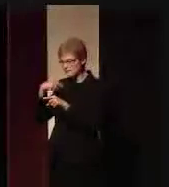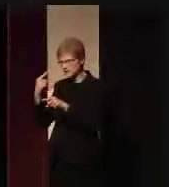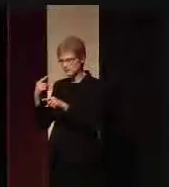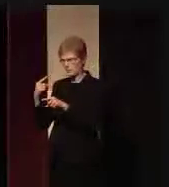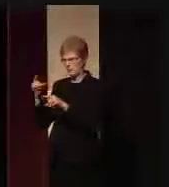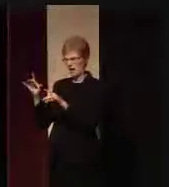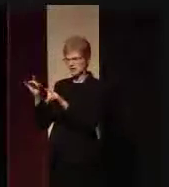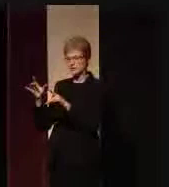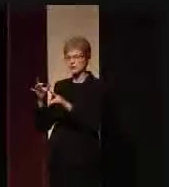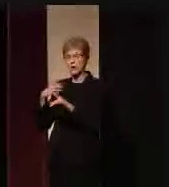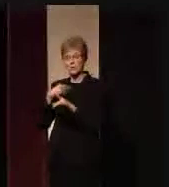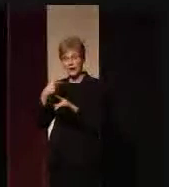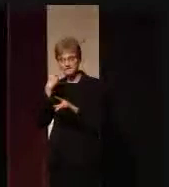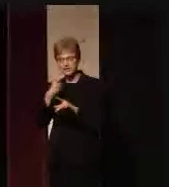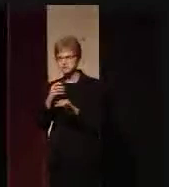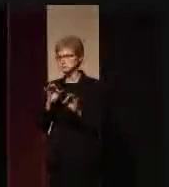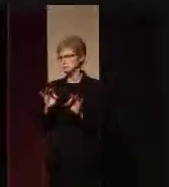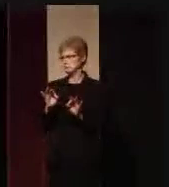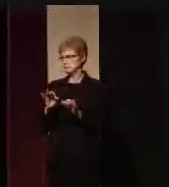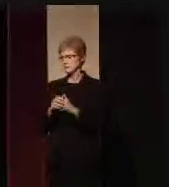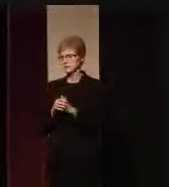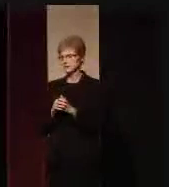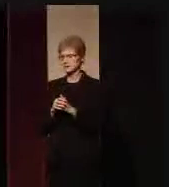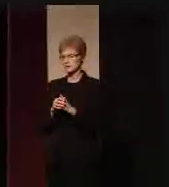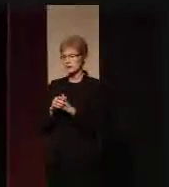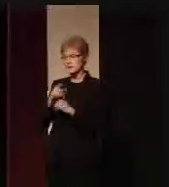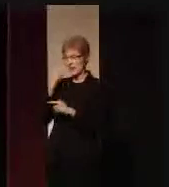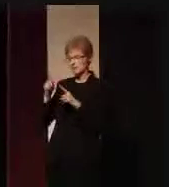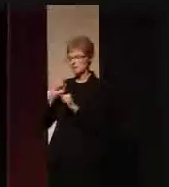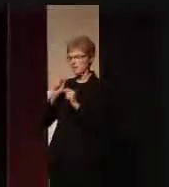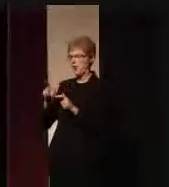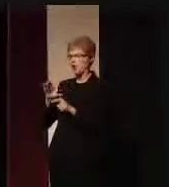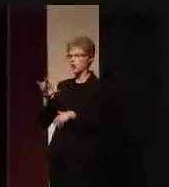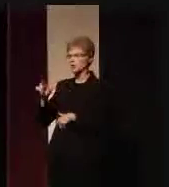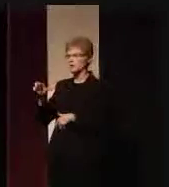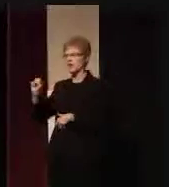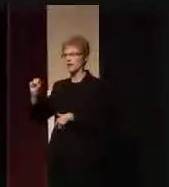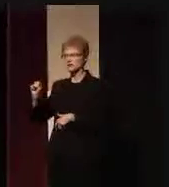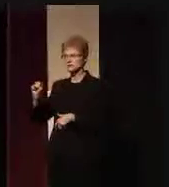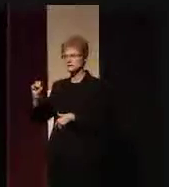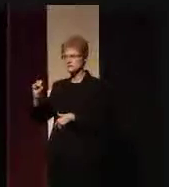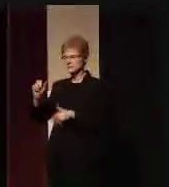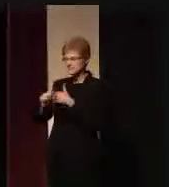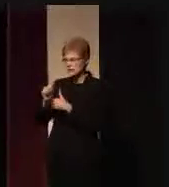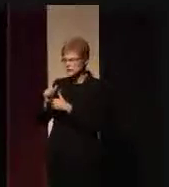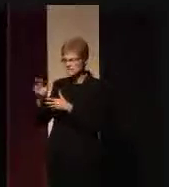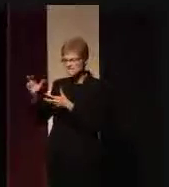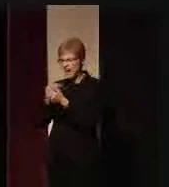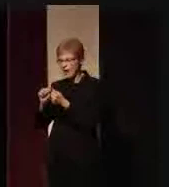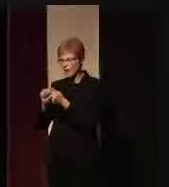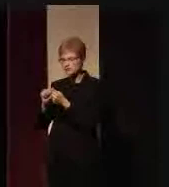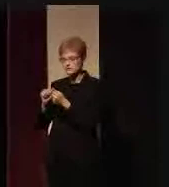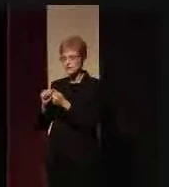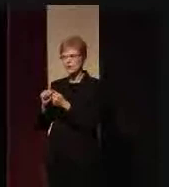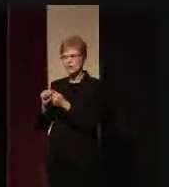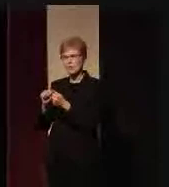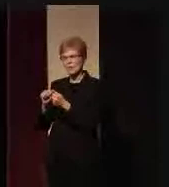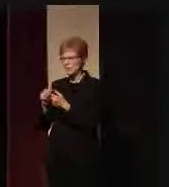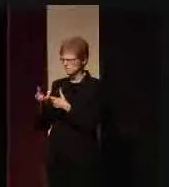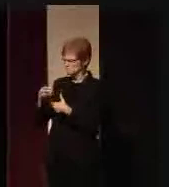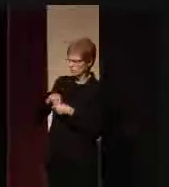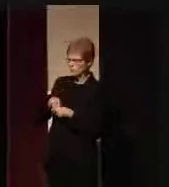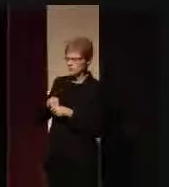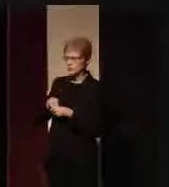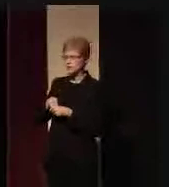The stereotype that blacks are criminals, dangerous, violent, runs deep. We are so quick to assume